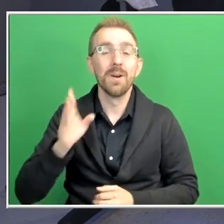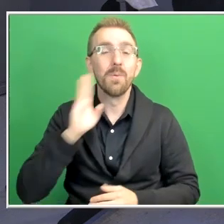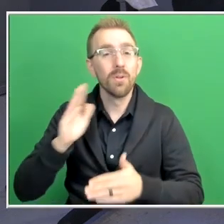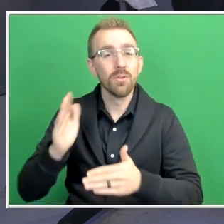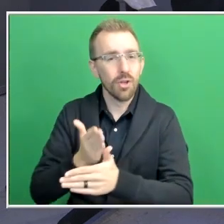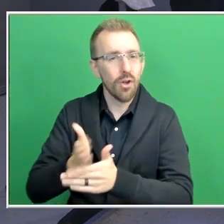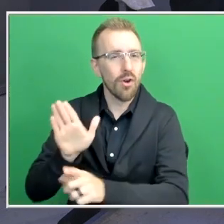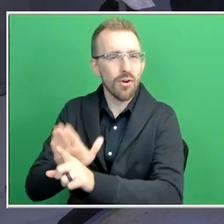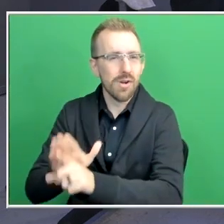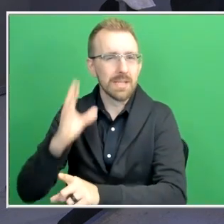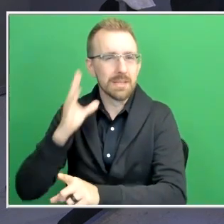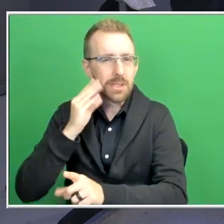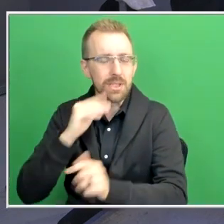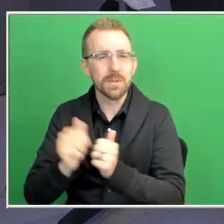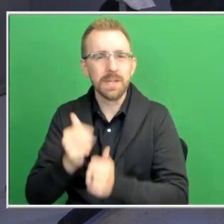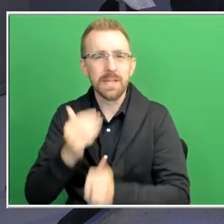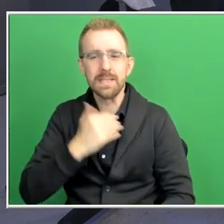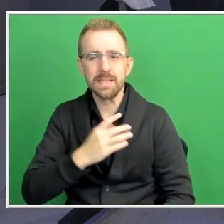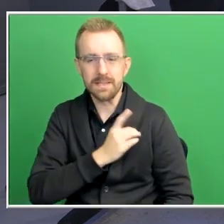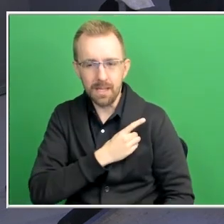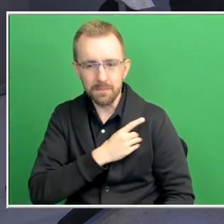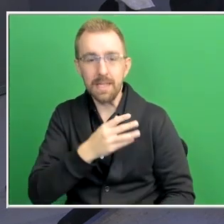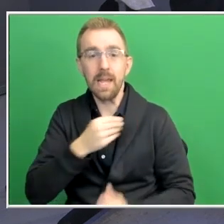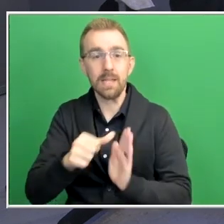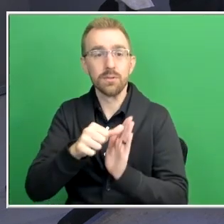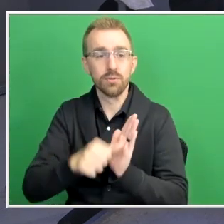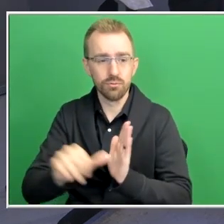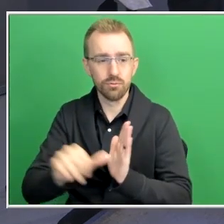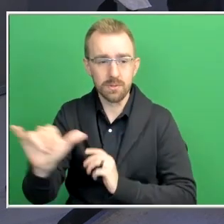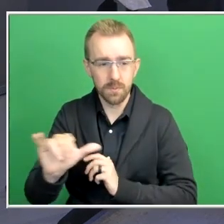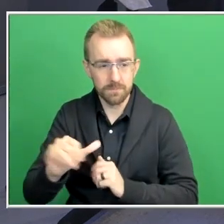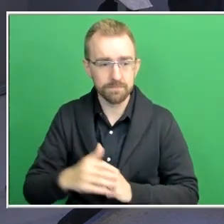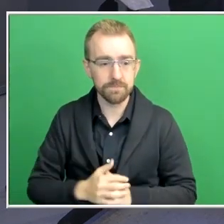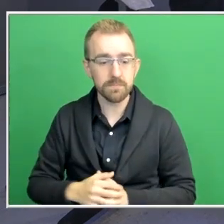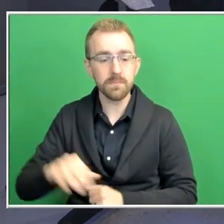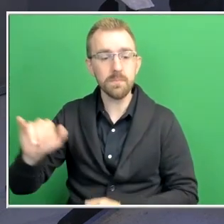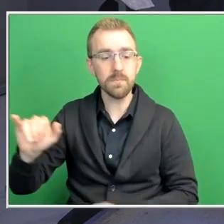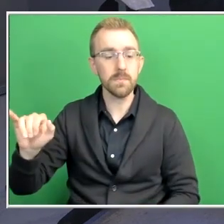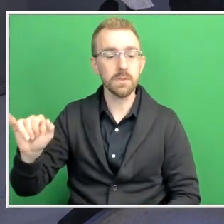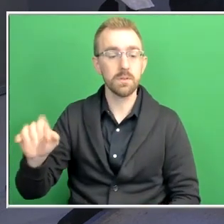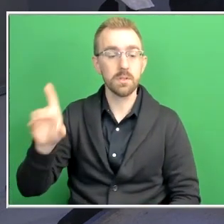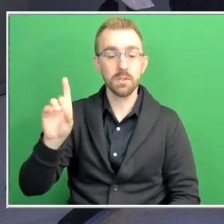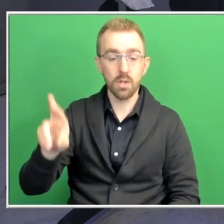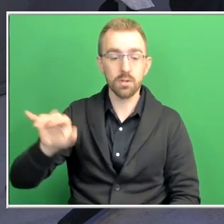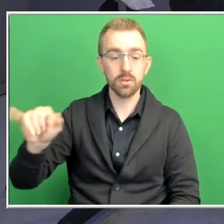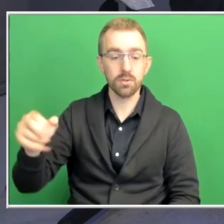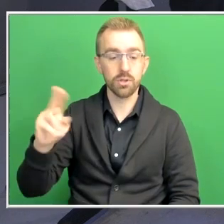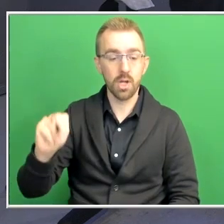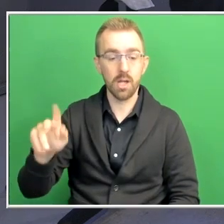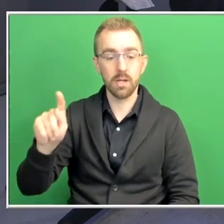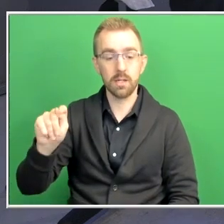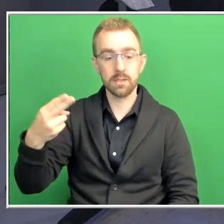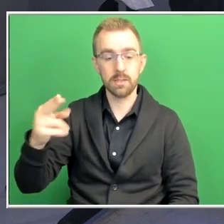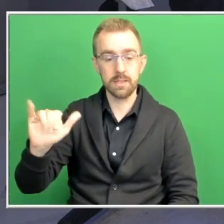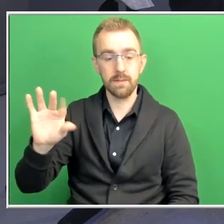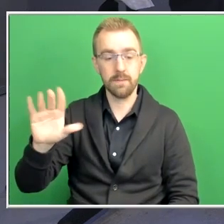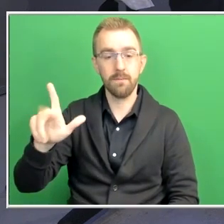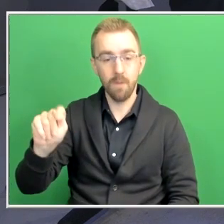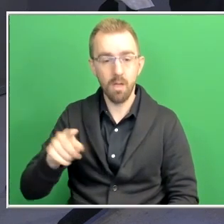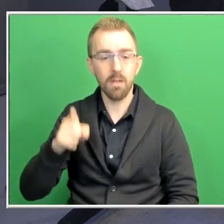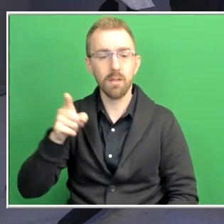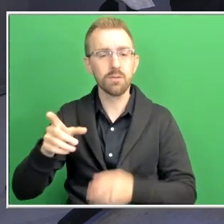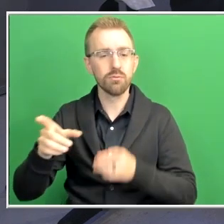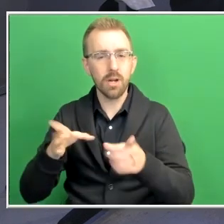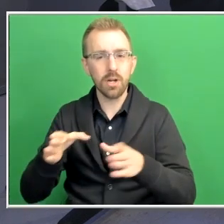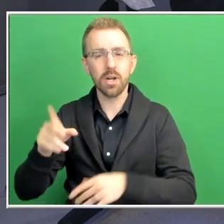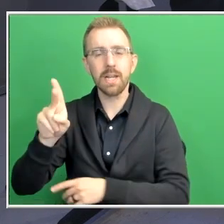with diabetes and with the surgery. And Dr. John Tifo. John is director of the KU Diabetes